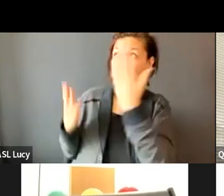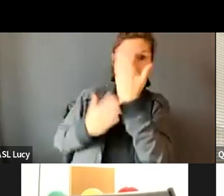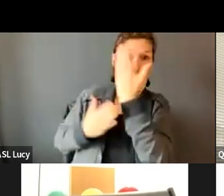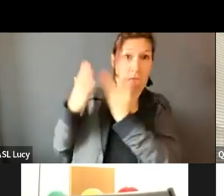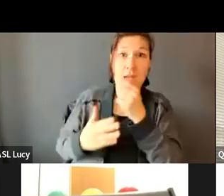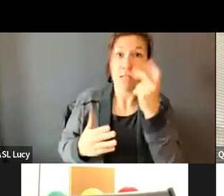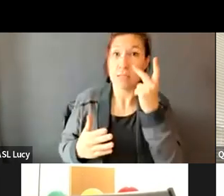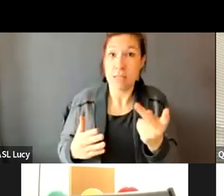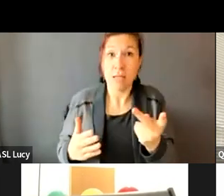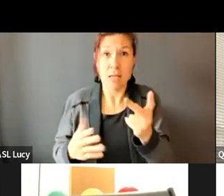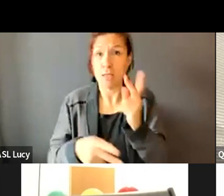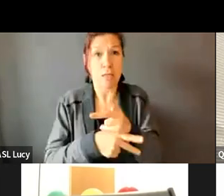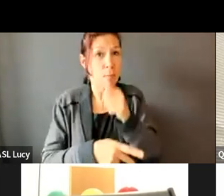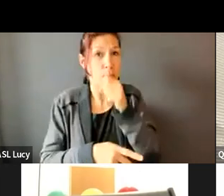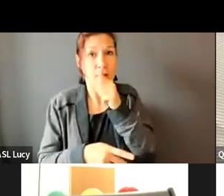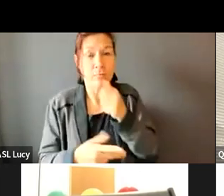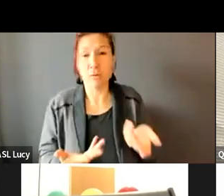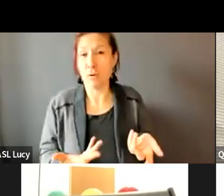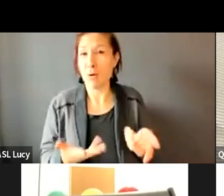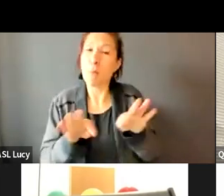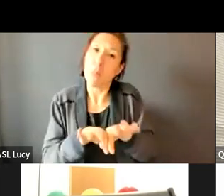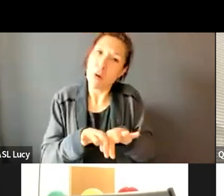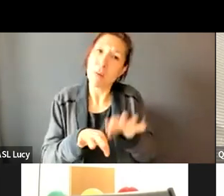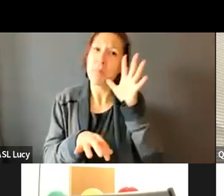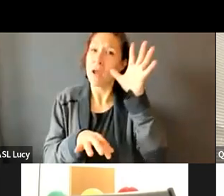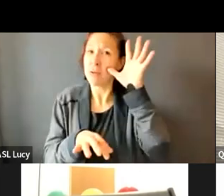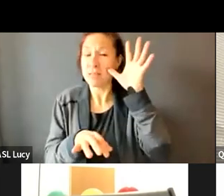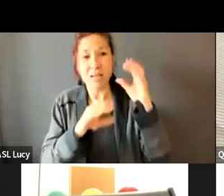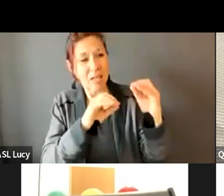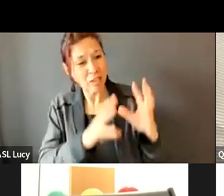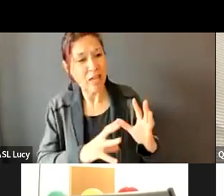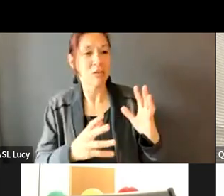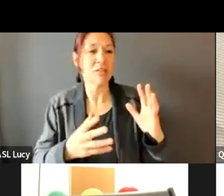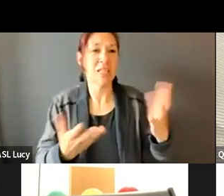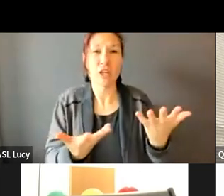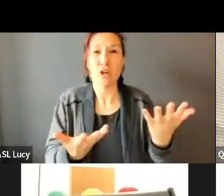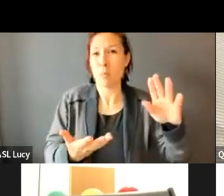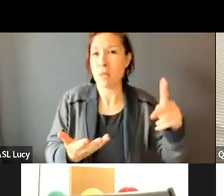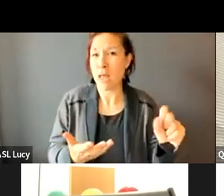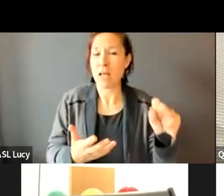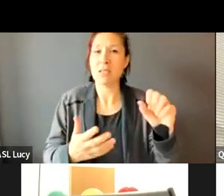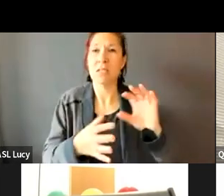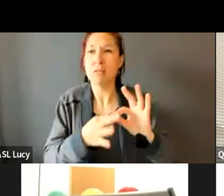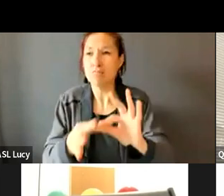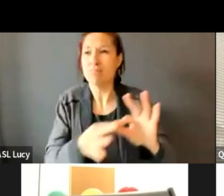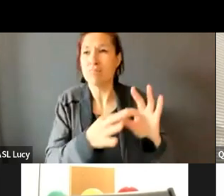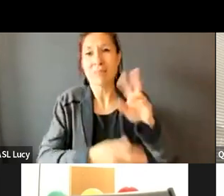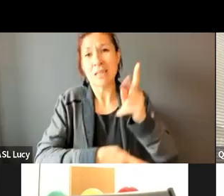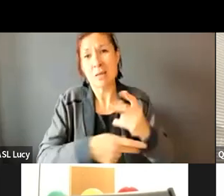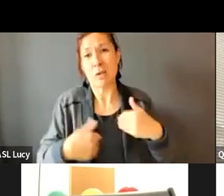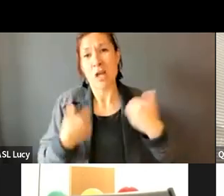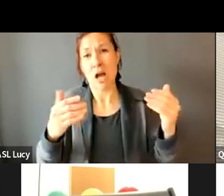know it's just really I think critical that the parents and our Educators and District all work together on this to keep our young people safe